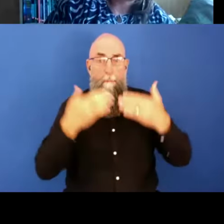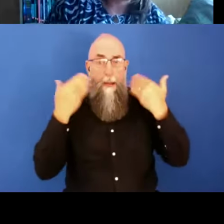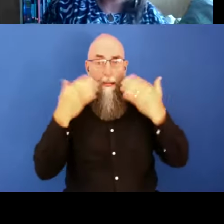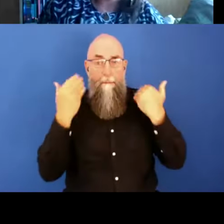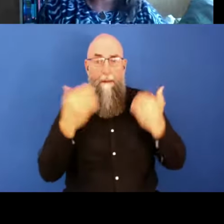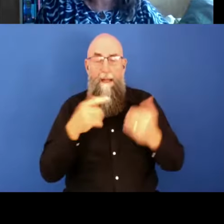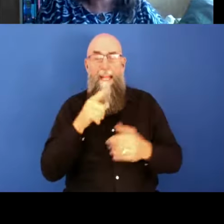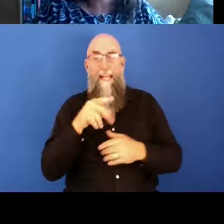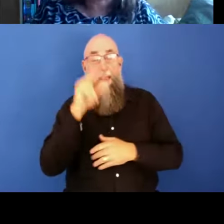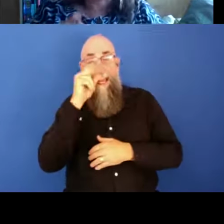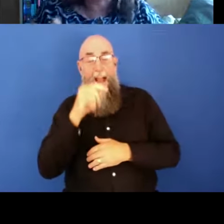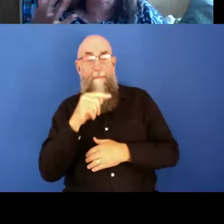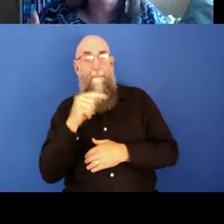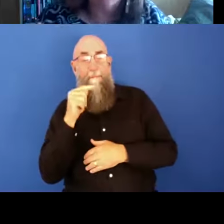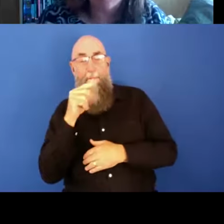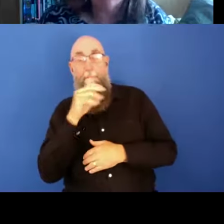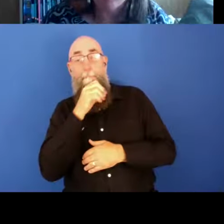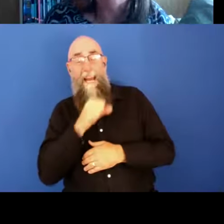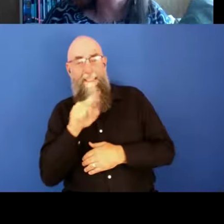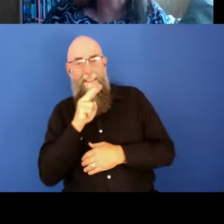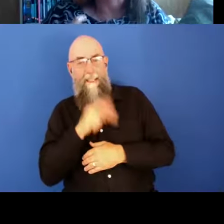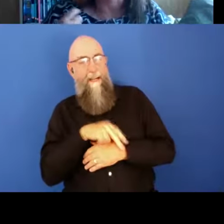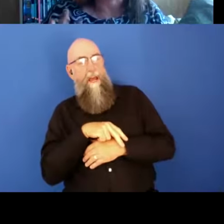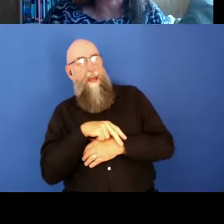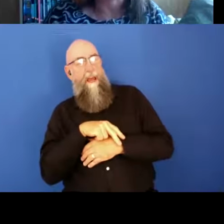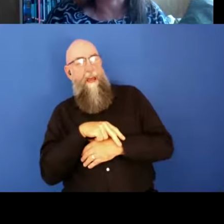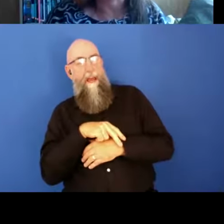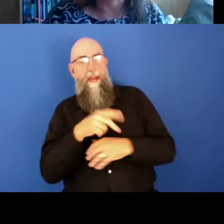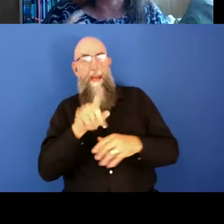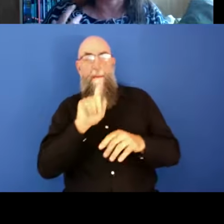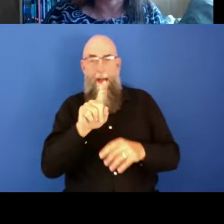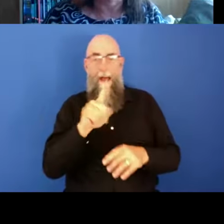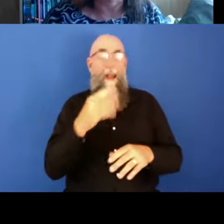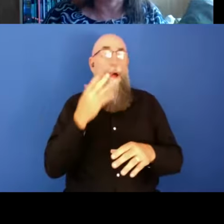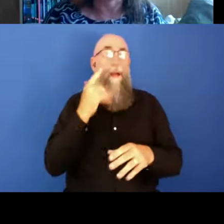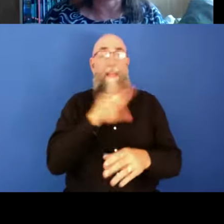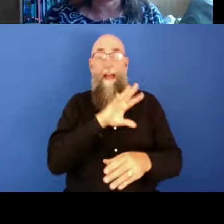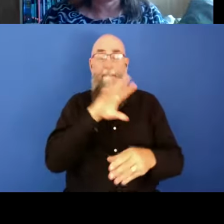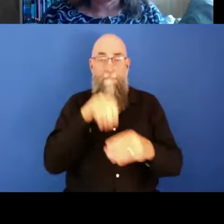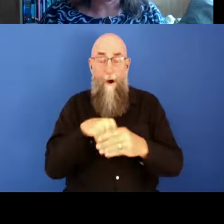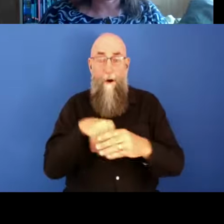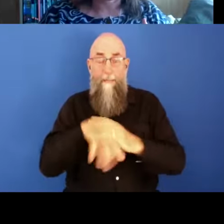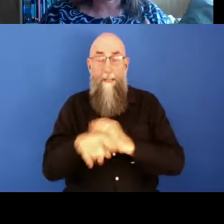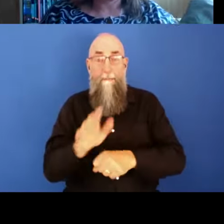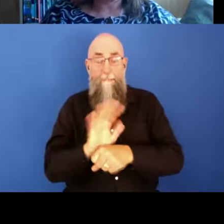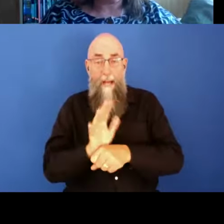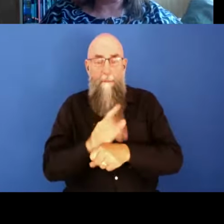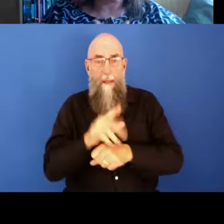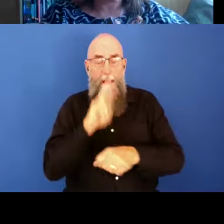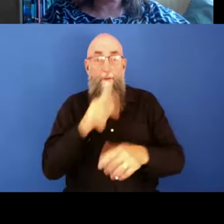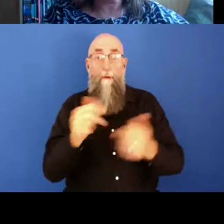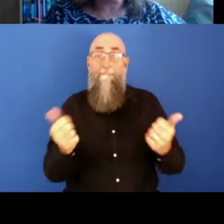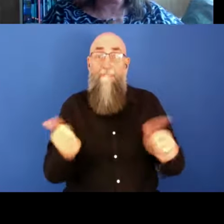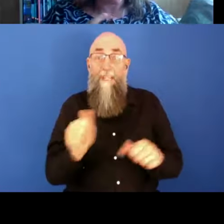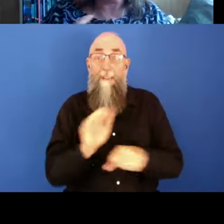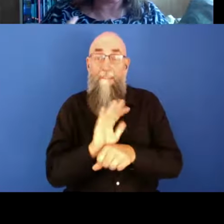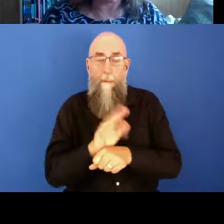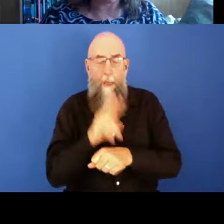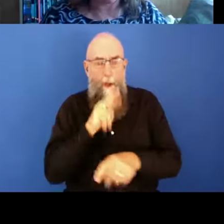they were all a bit like this but then when they saw the outcome they were absolutely gobsmacked and amazed and so i think that